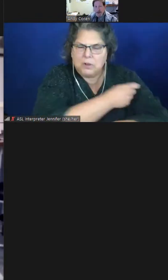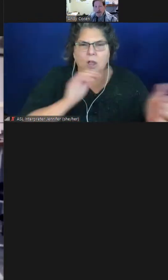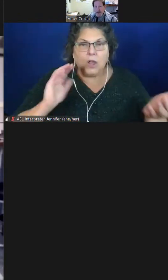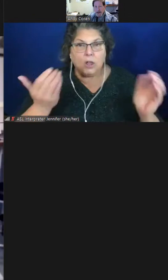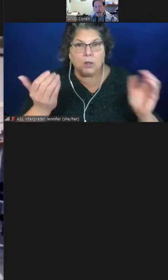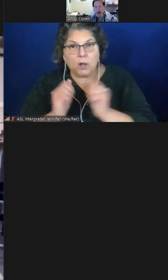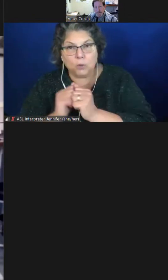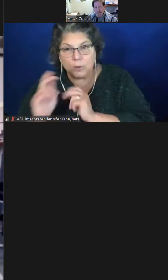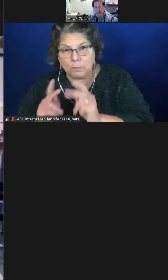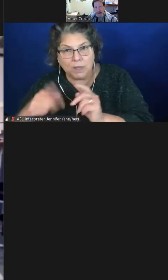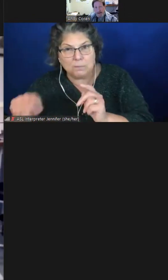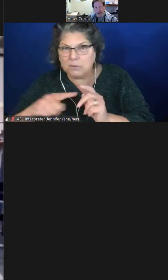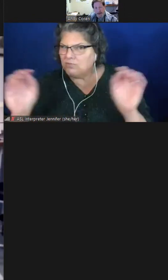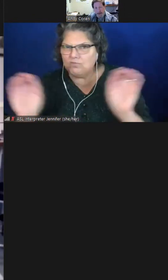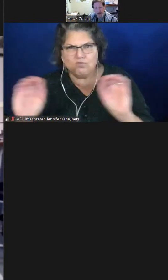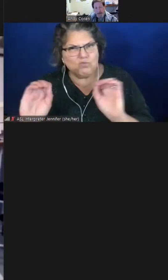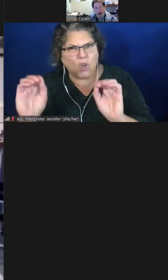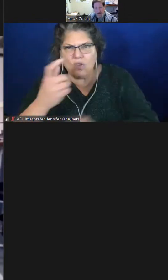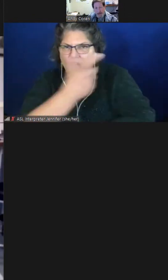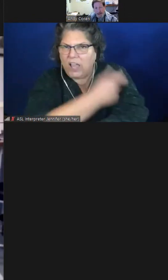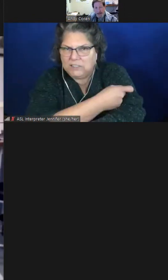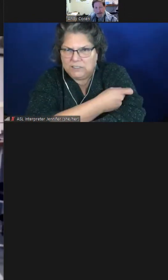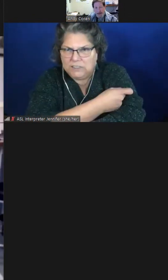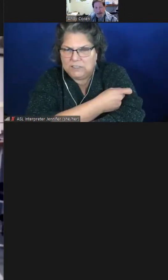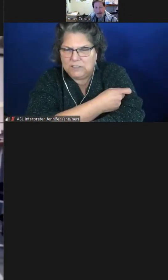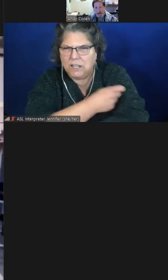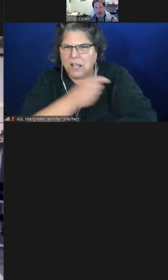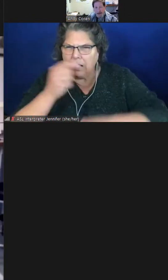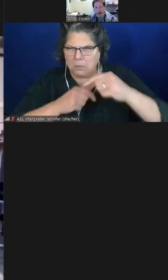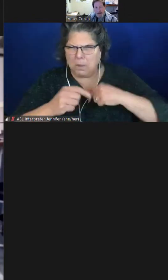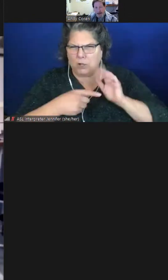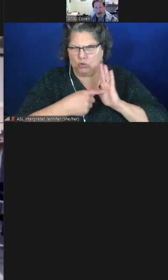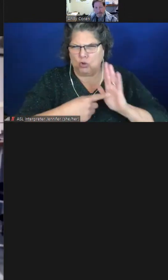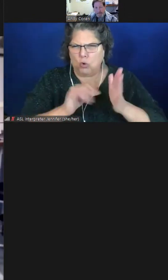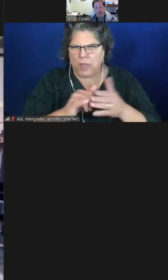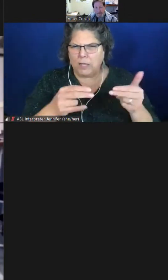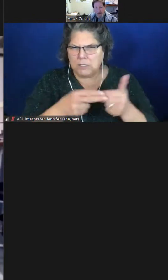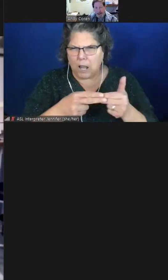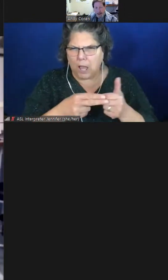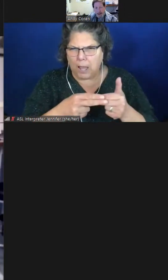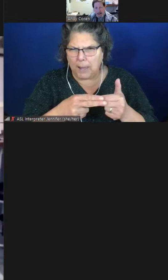have not been vaccinated. Let me go back to that in a second.